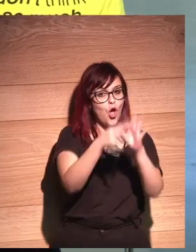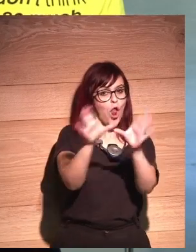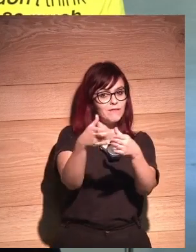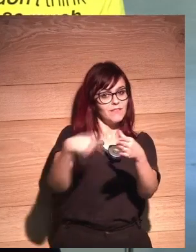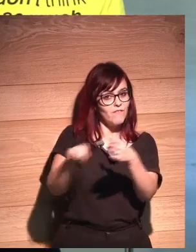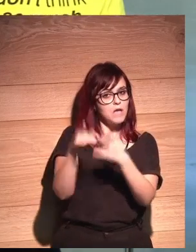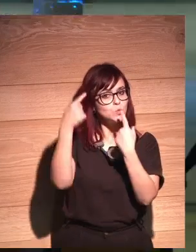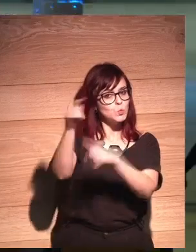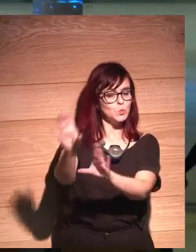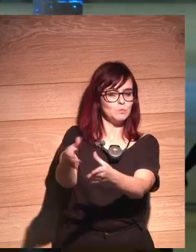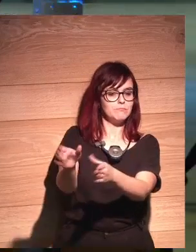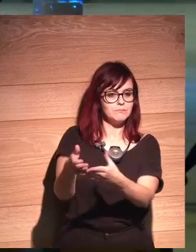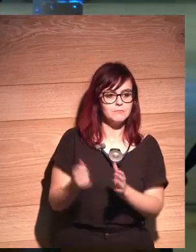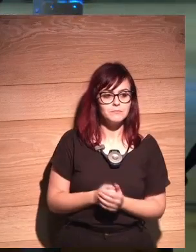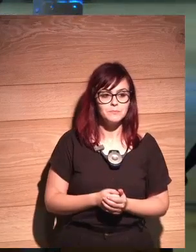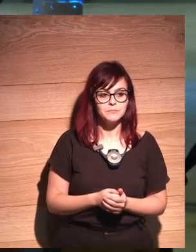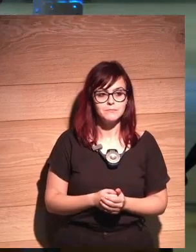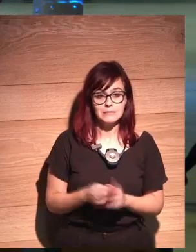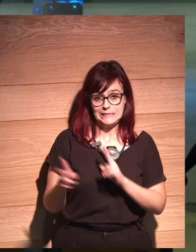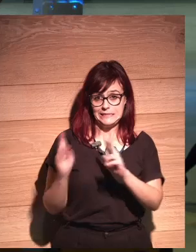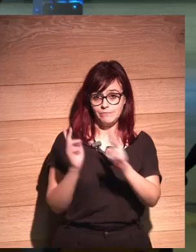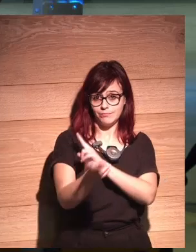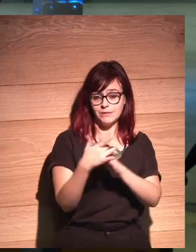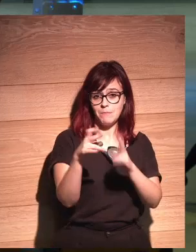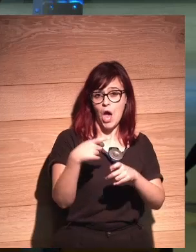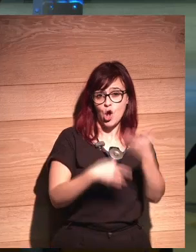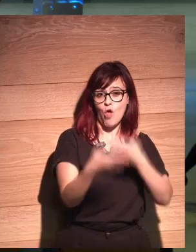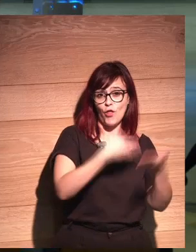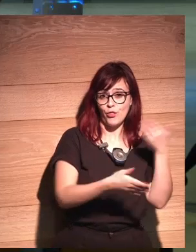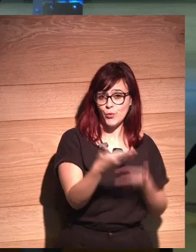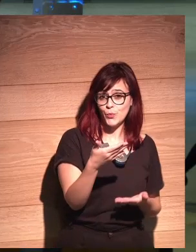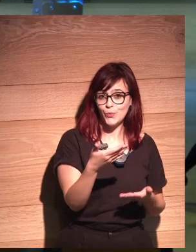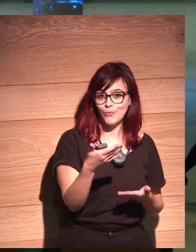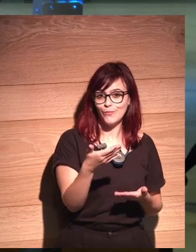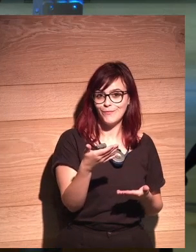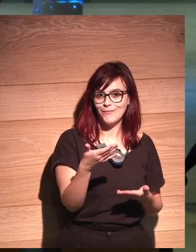collective intelligence. Maybe it's, but well, that's for you, I think, and collaboration.